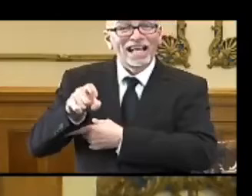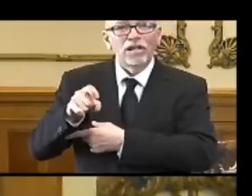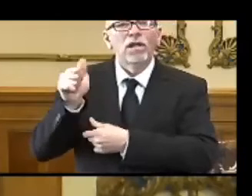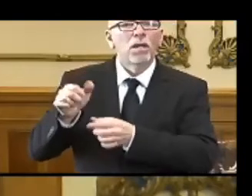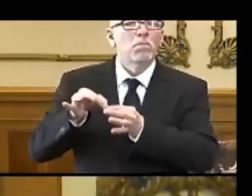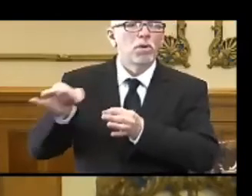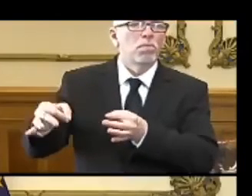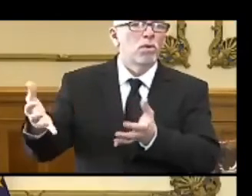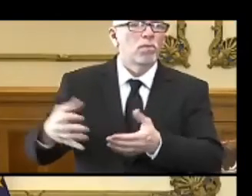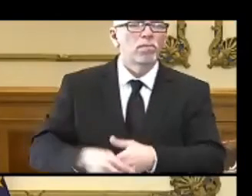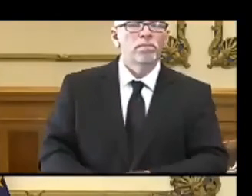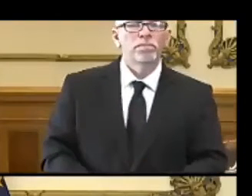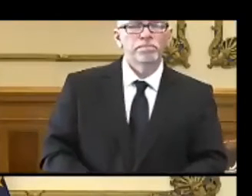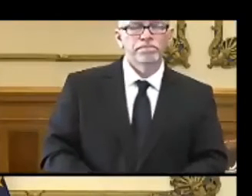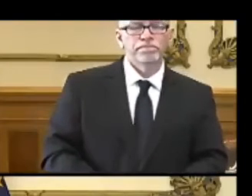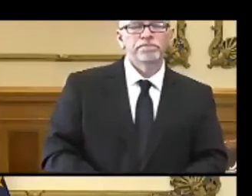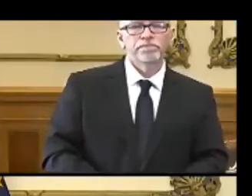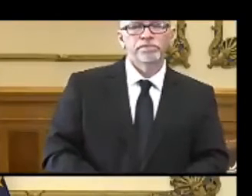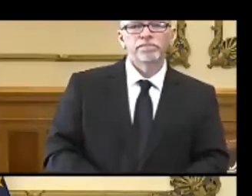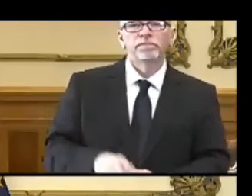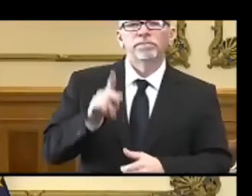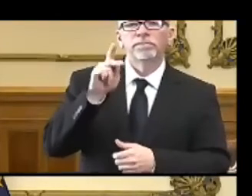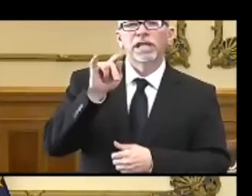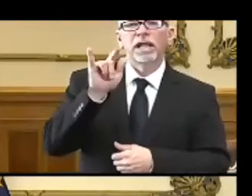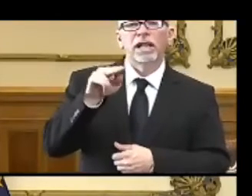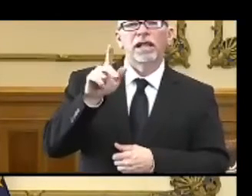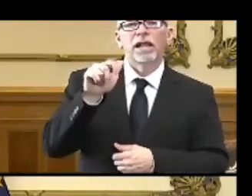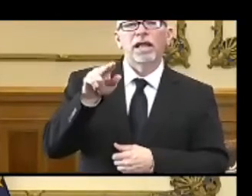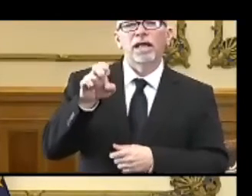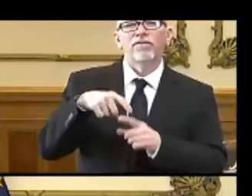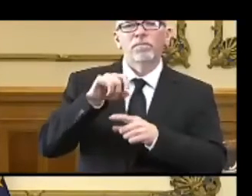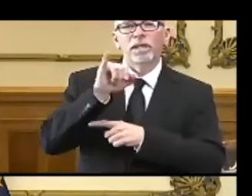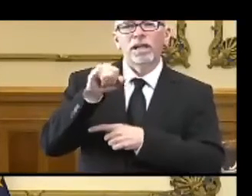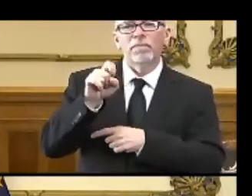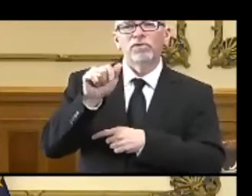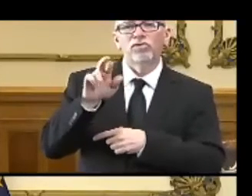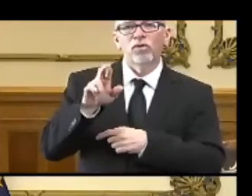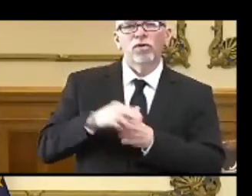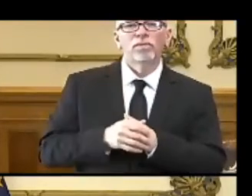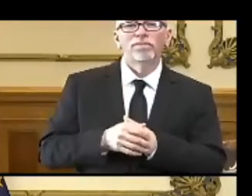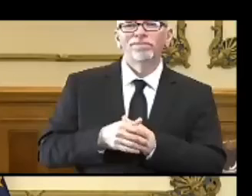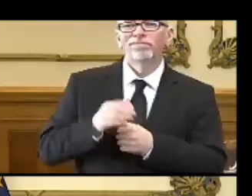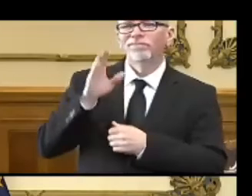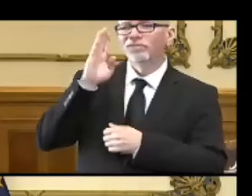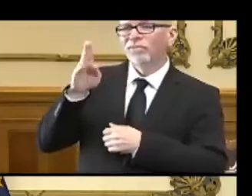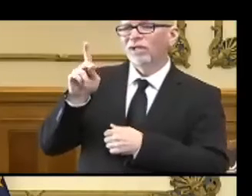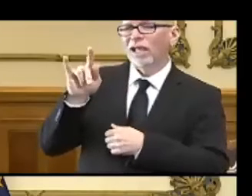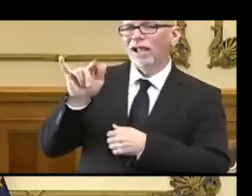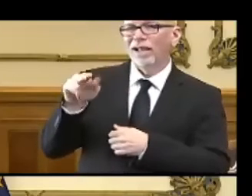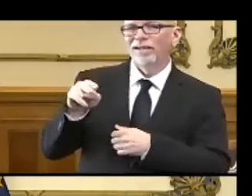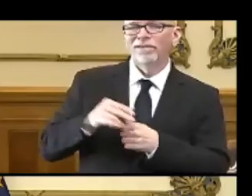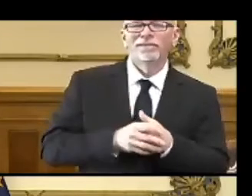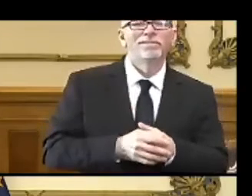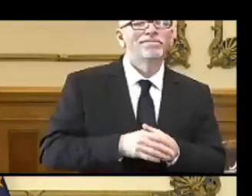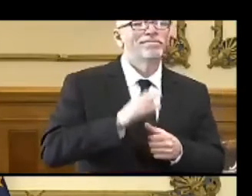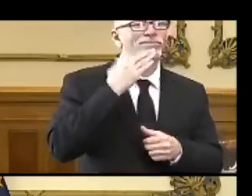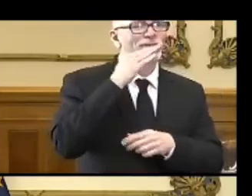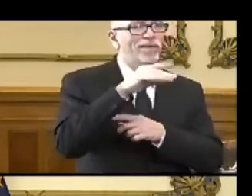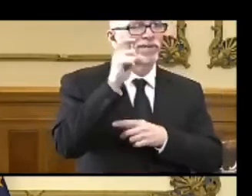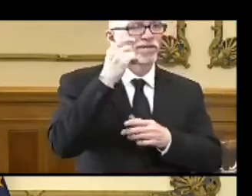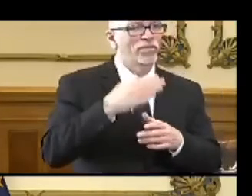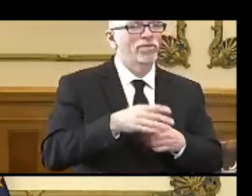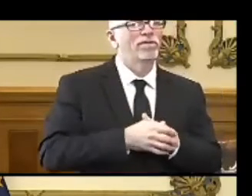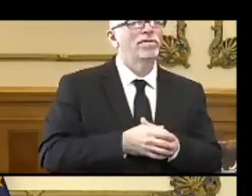postponed. Thank you, Sharon. Caitlin Lang, the Indianapolis Star. Good afternoon, Caitlin. Good afternoon,